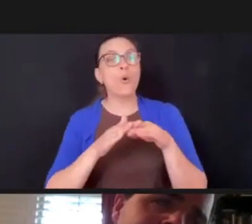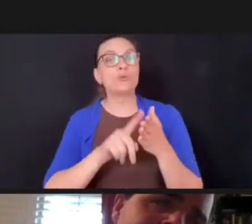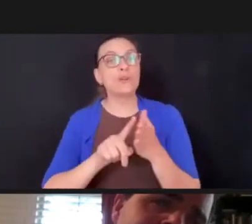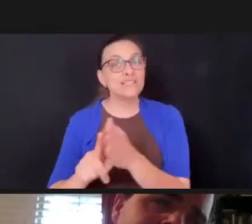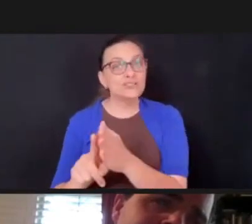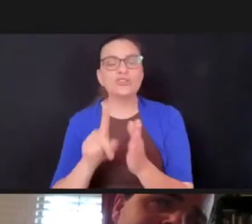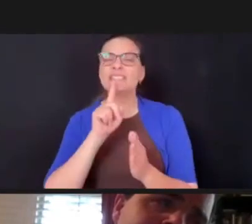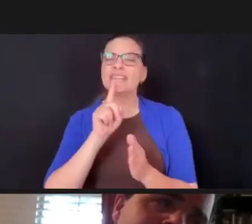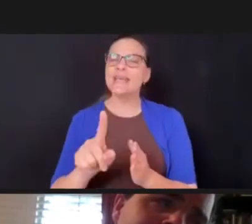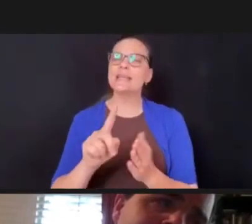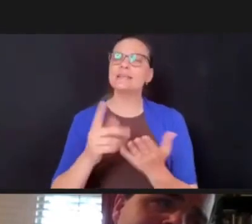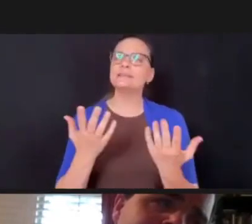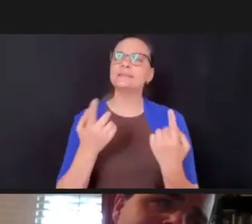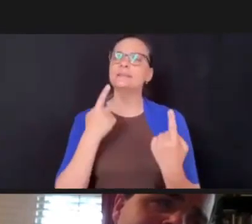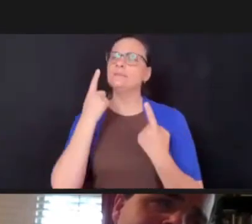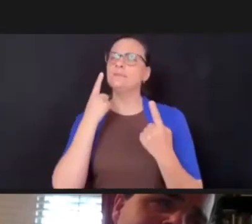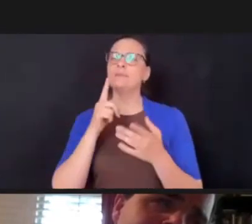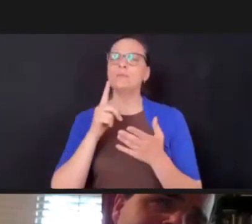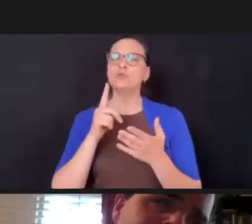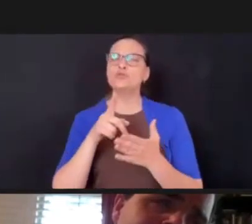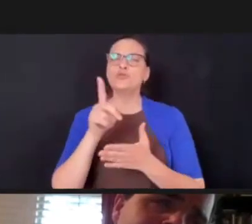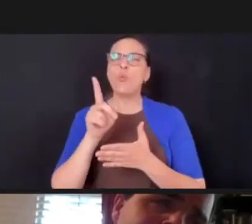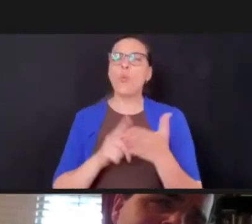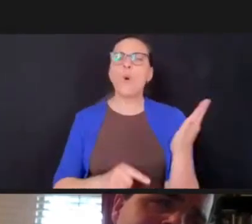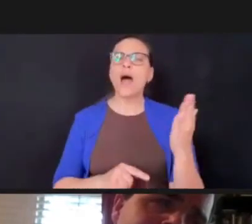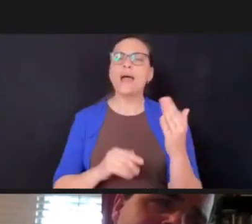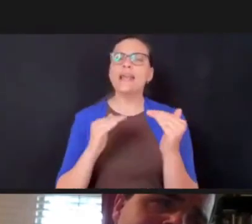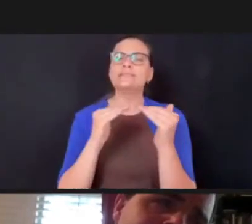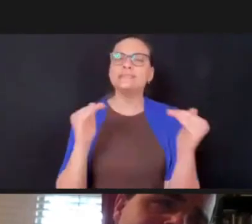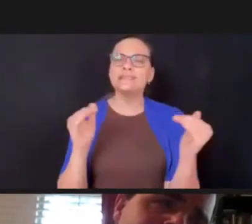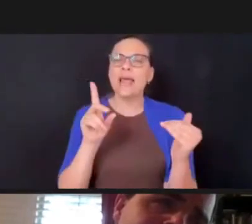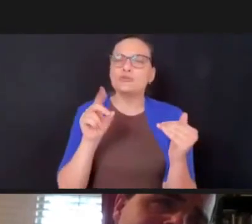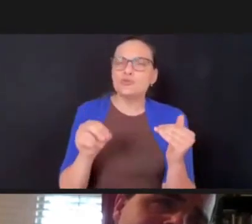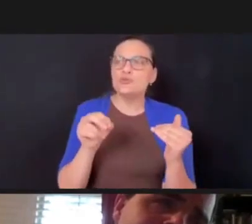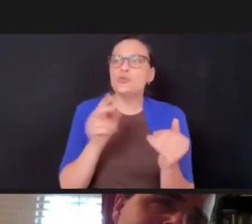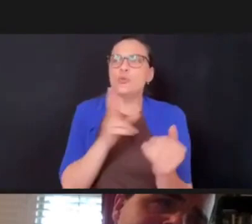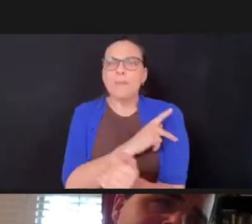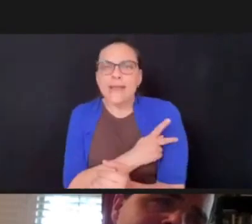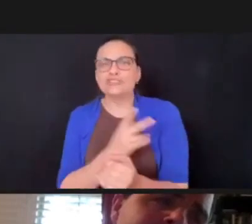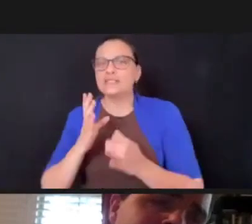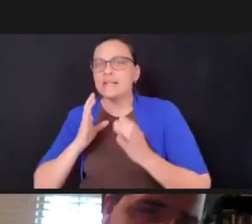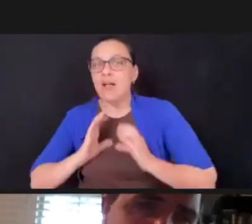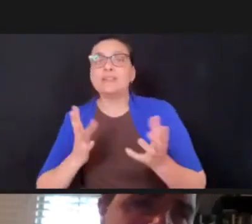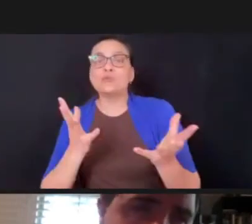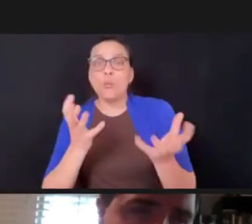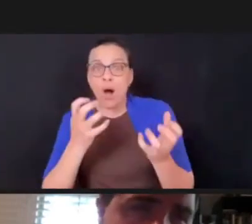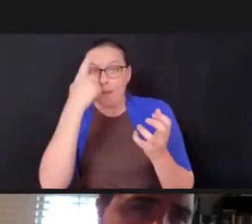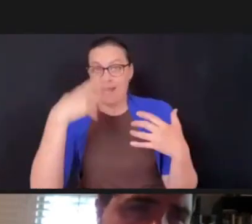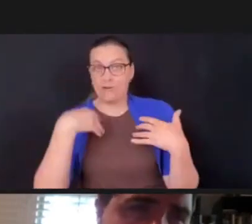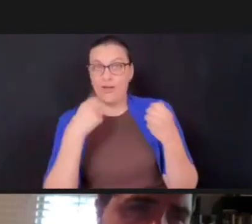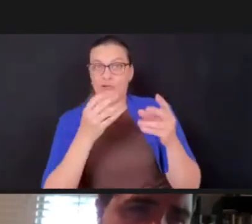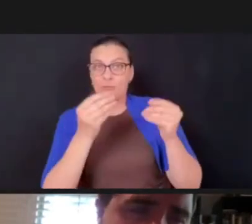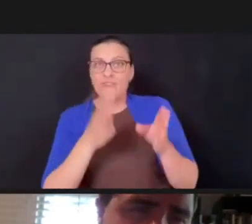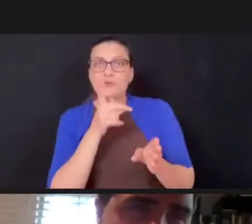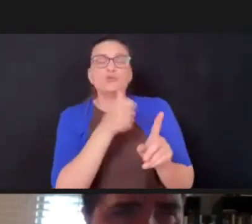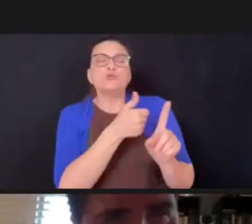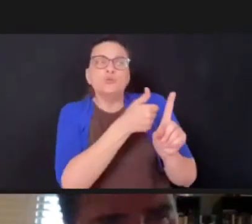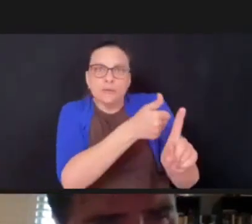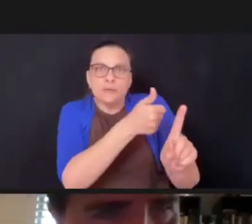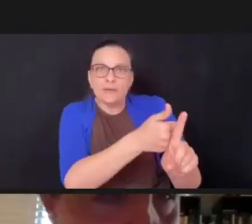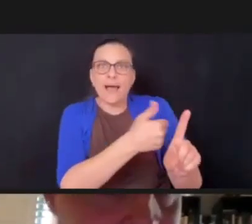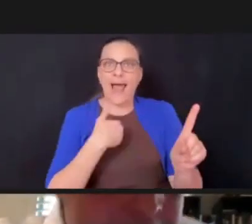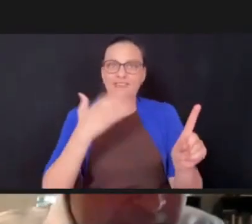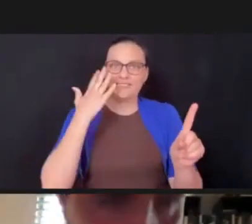patients want mental health providers who have experience with psychiatric disabilities? To what extent do